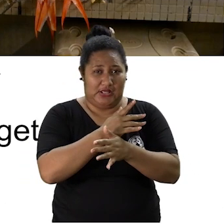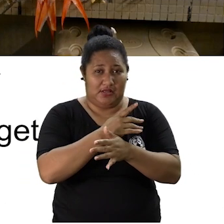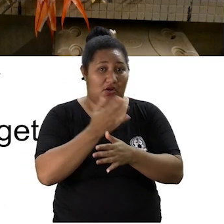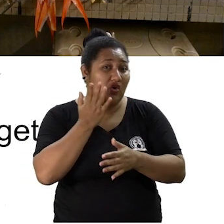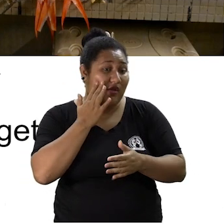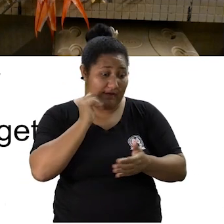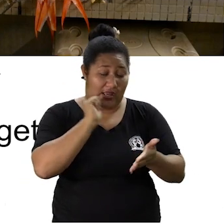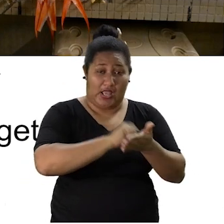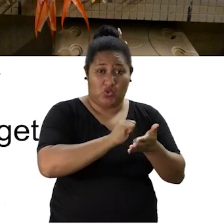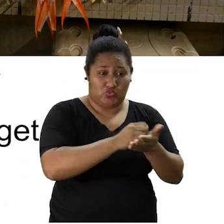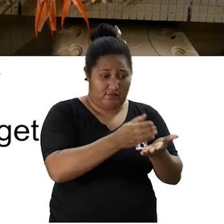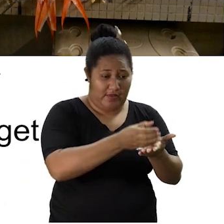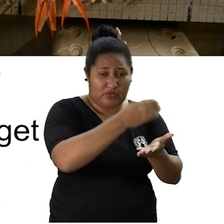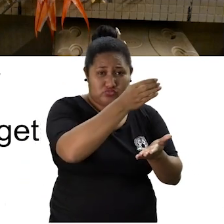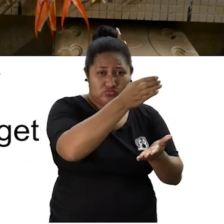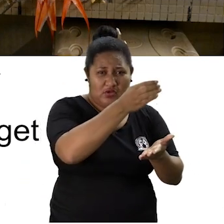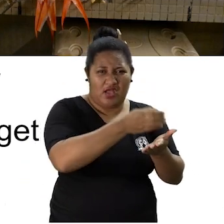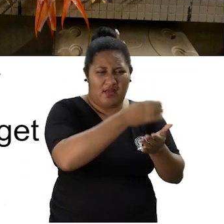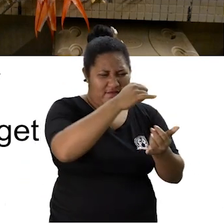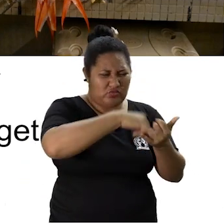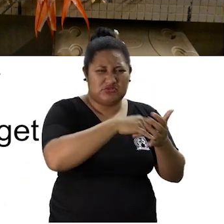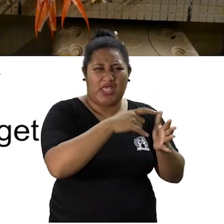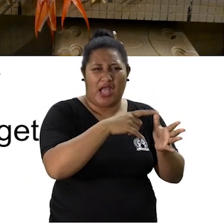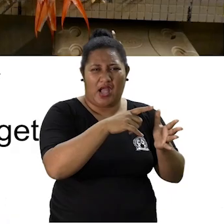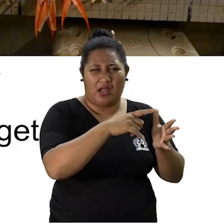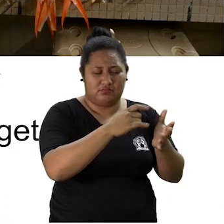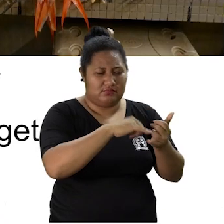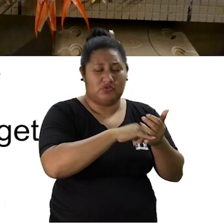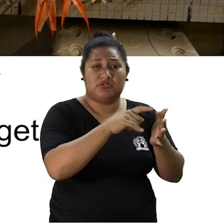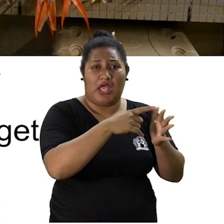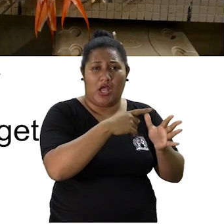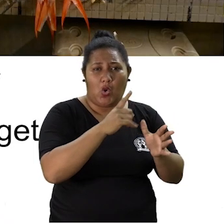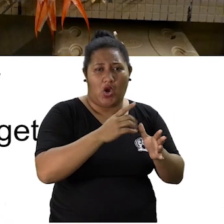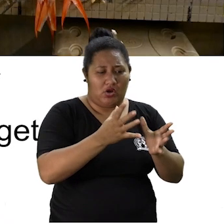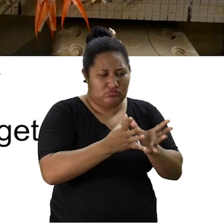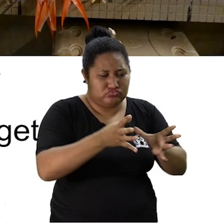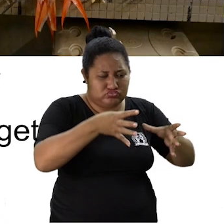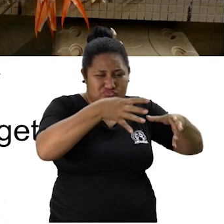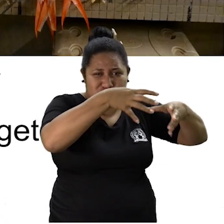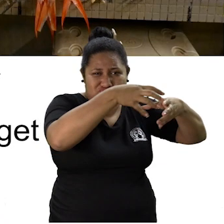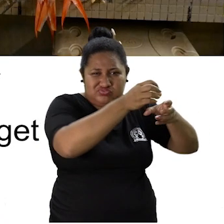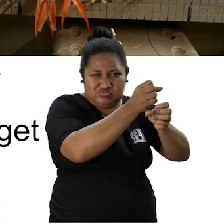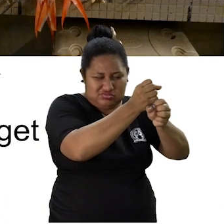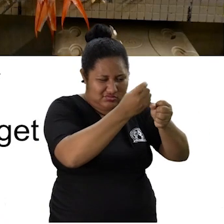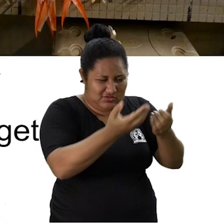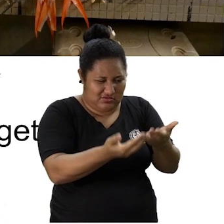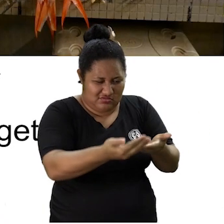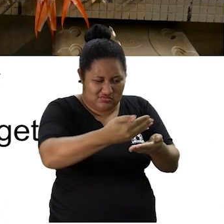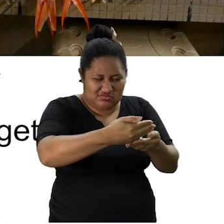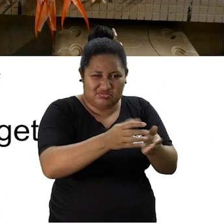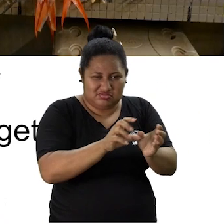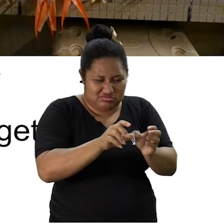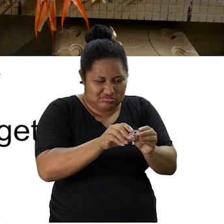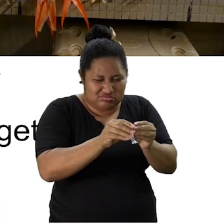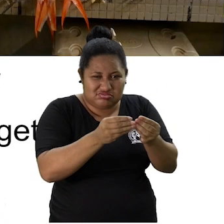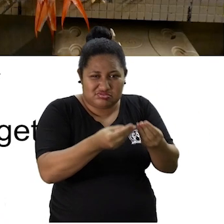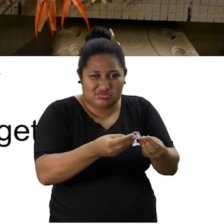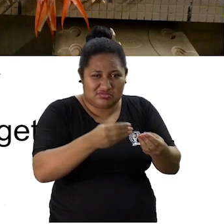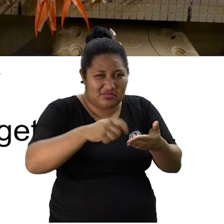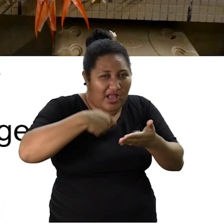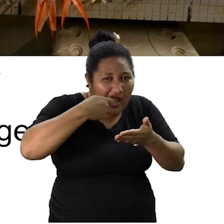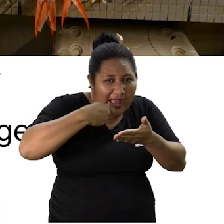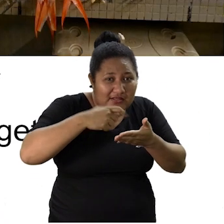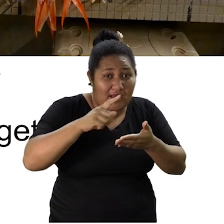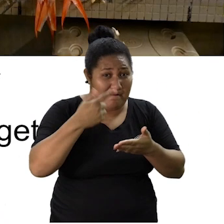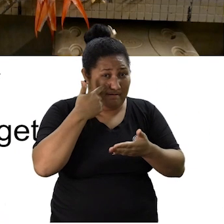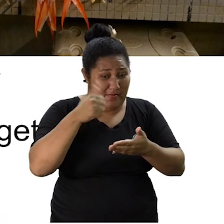whangusea, whaatau le ofulimu ia ma peini tungane ia. O na maua e la ele o tatou tupe. O le